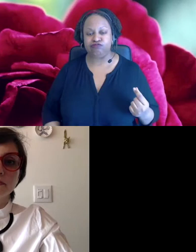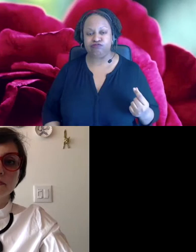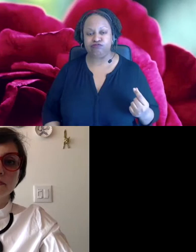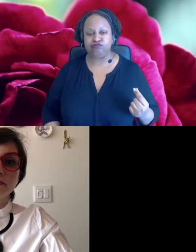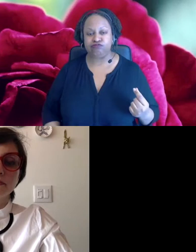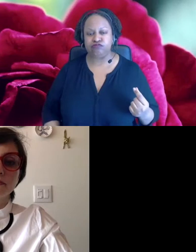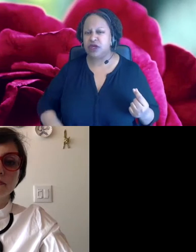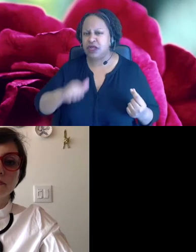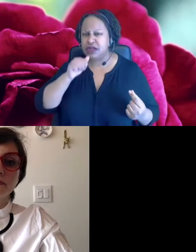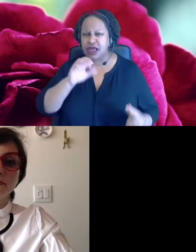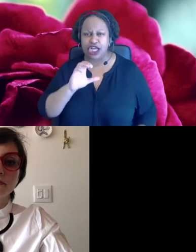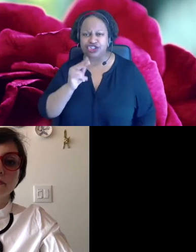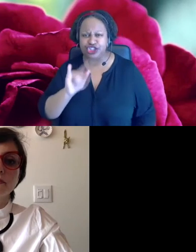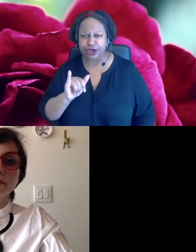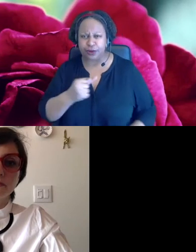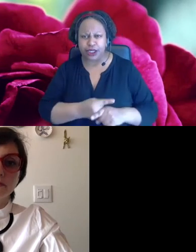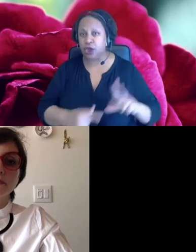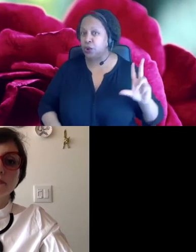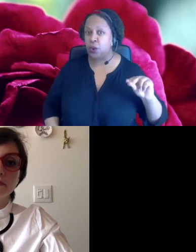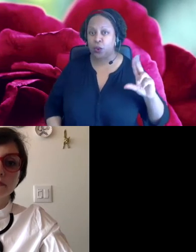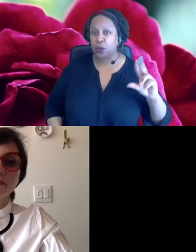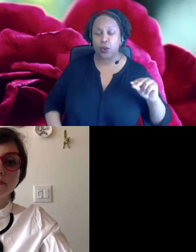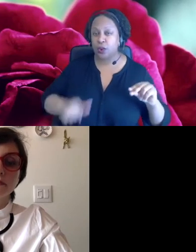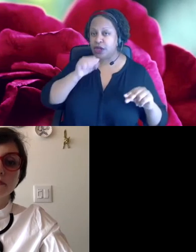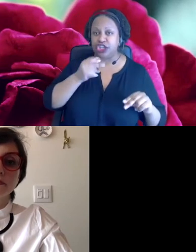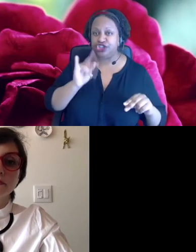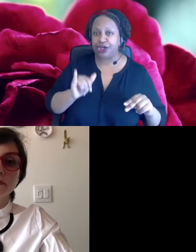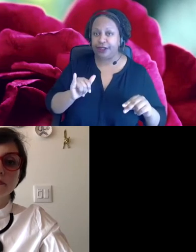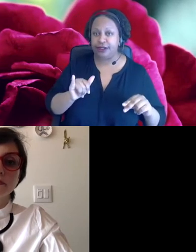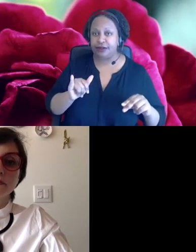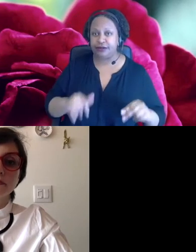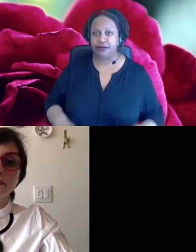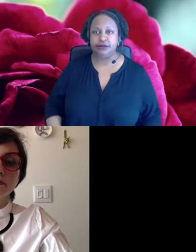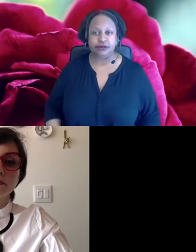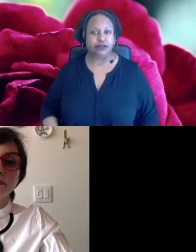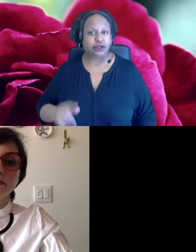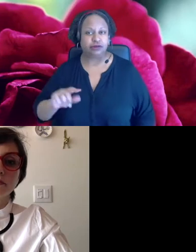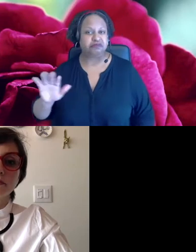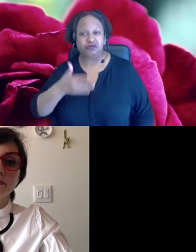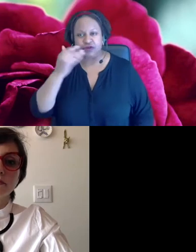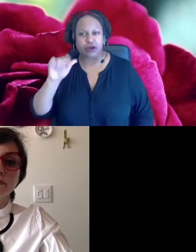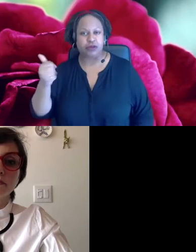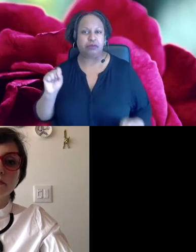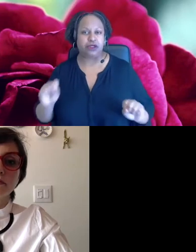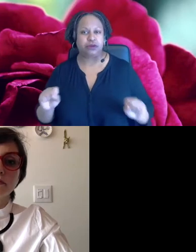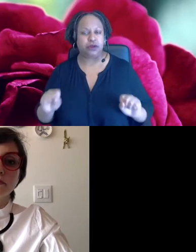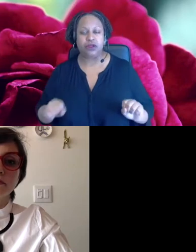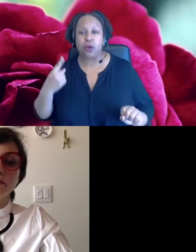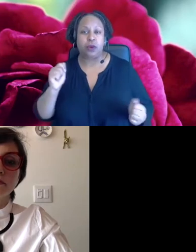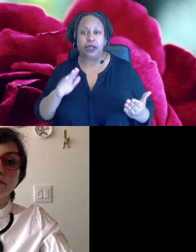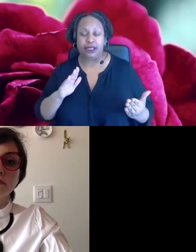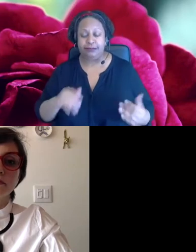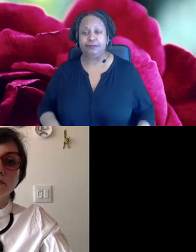charity, right? It would just be a charity. It's a forget the other possibility. Right. That's really the only way you could do it,